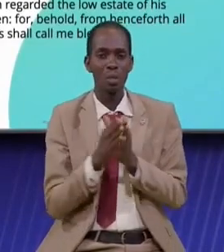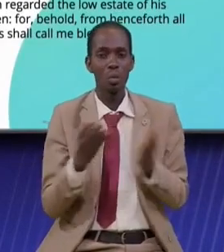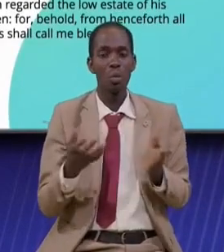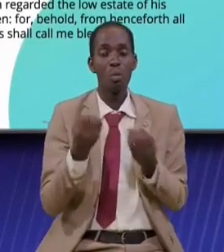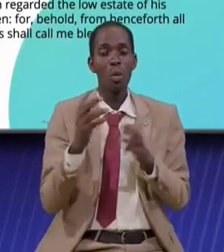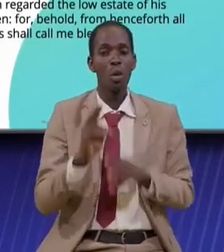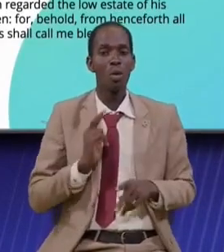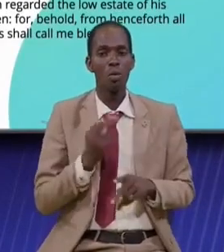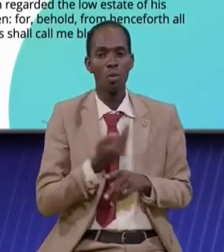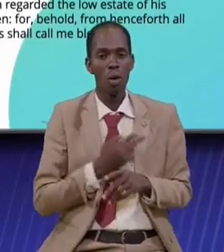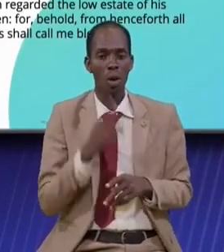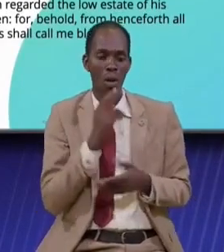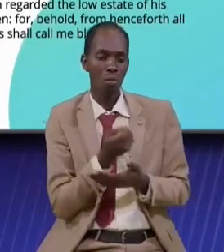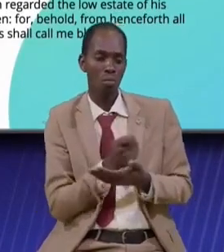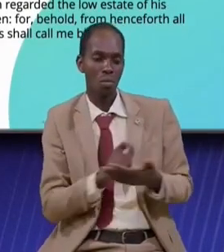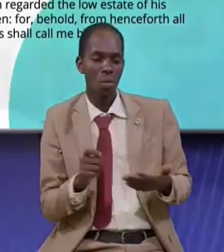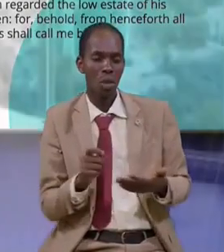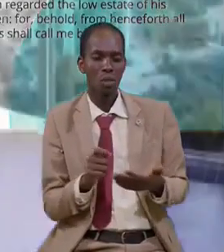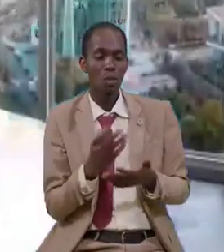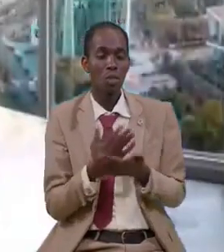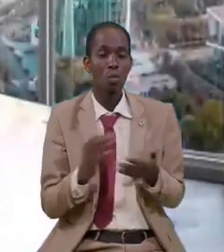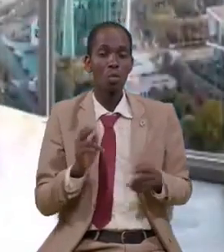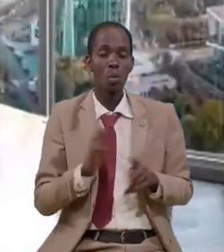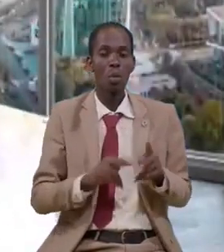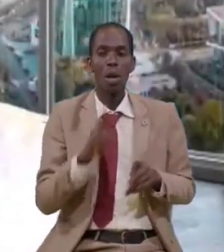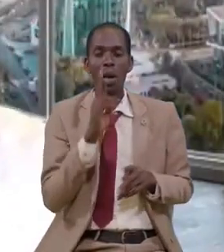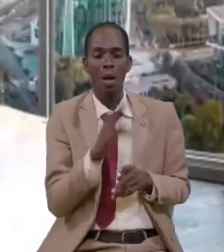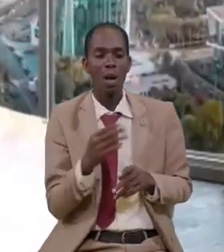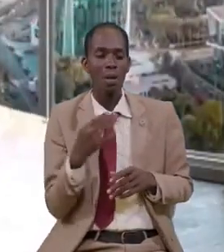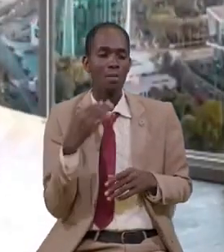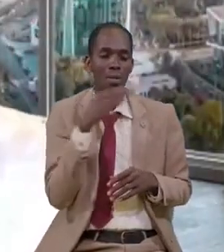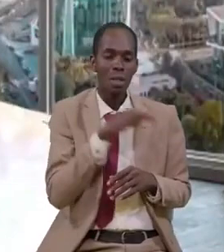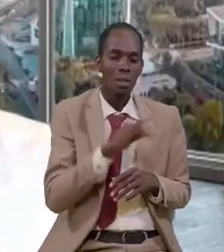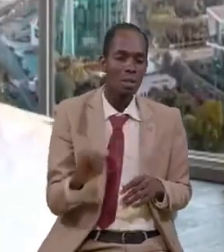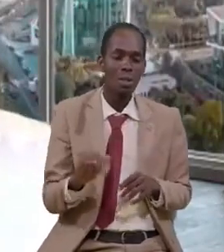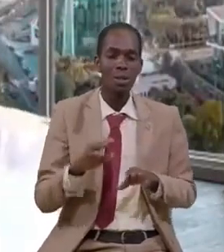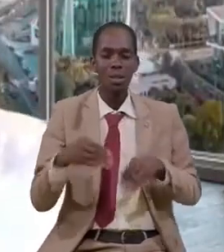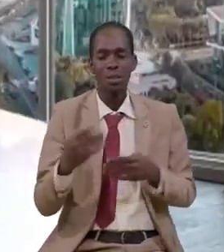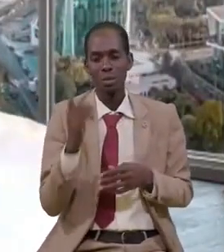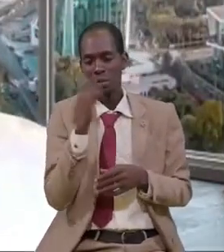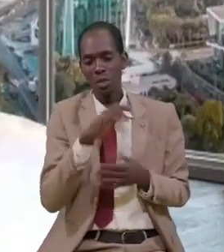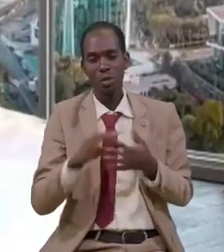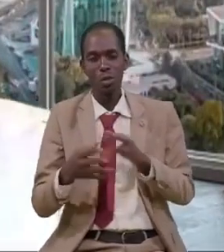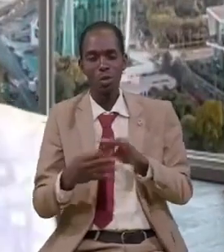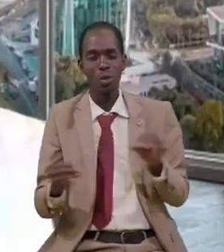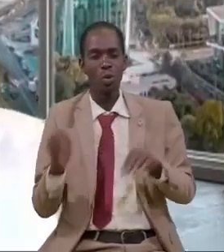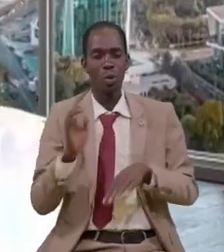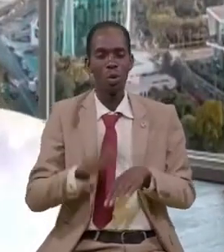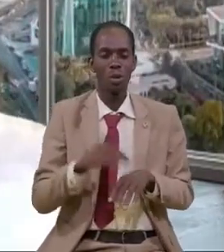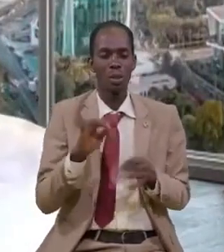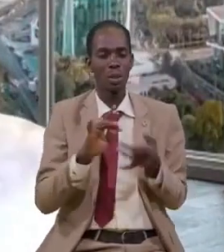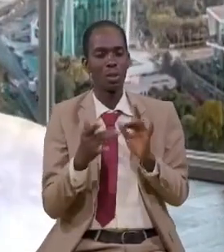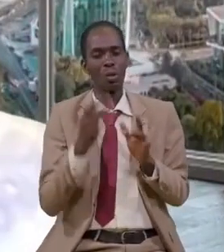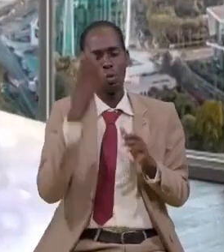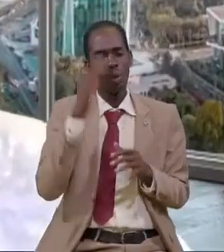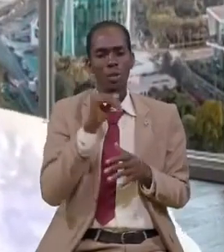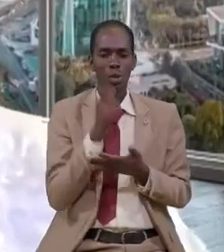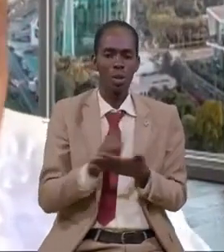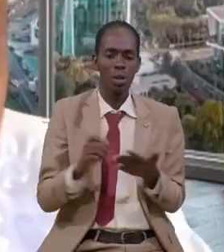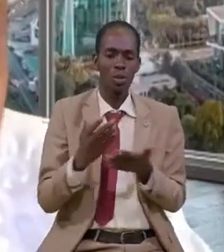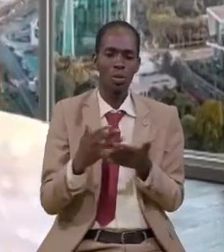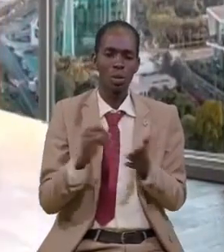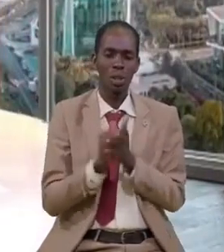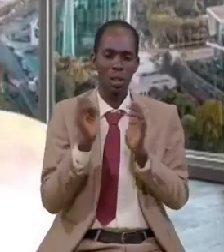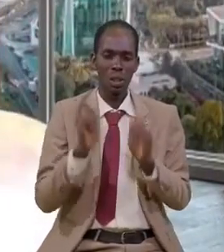us are gossiping. Some of us are telling tales. We are not making any difference. Why don't you write something that will change the life of somebody?